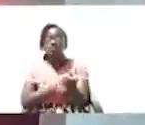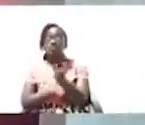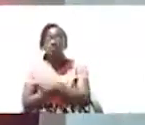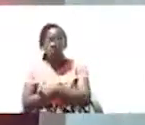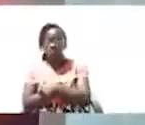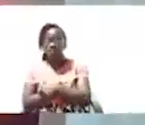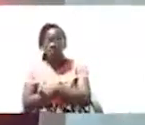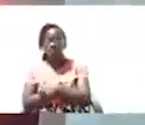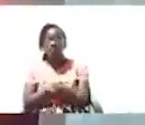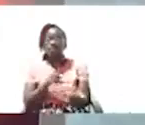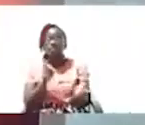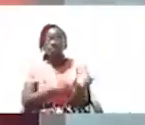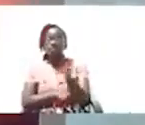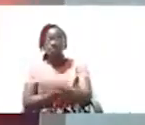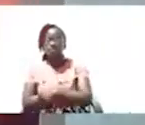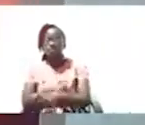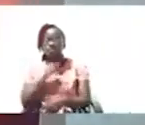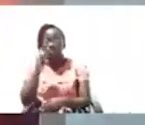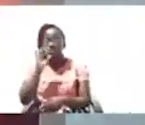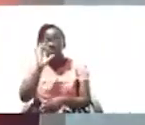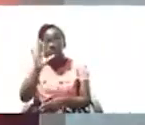salvation. Hey,